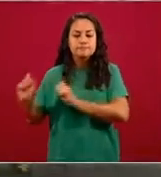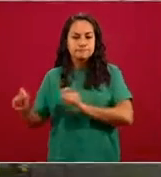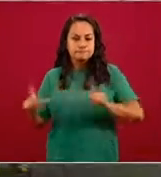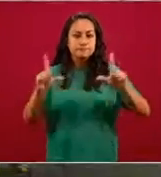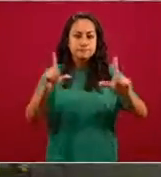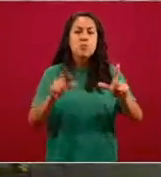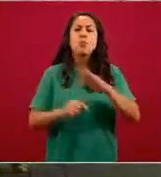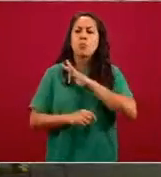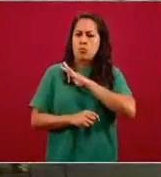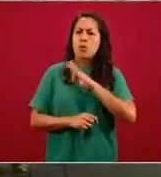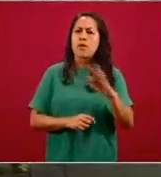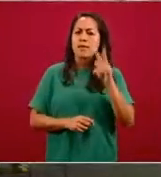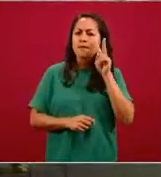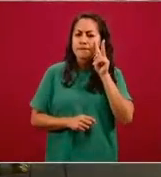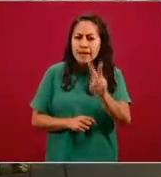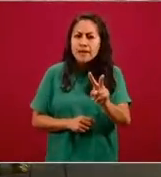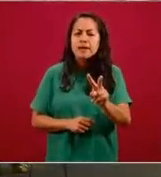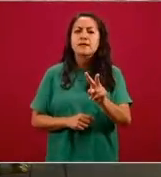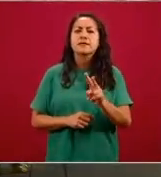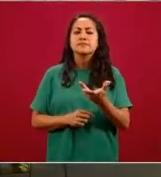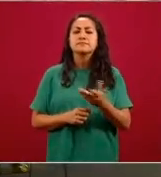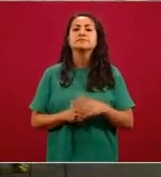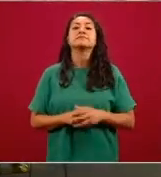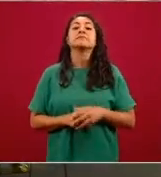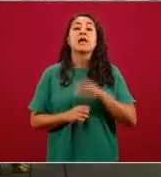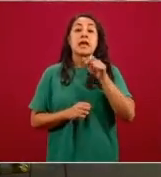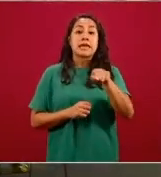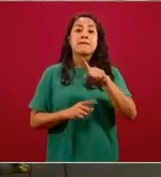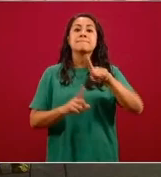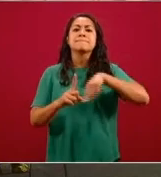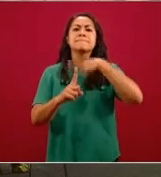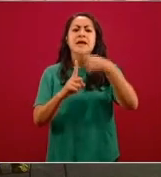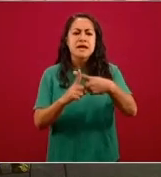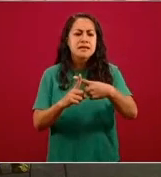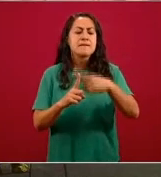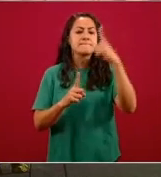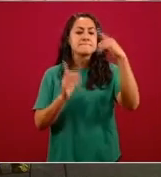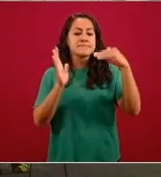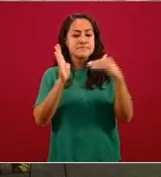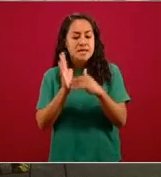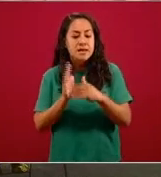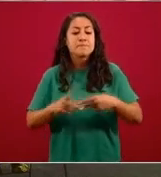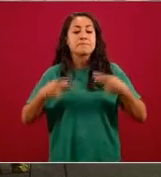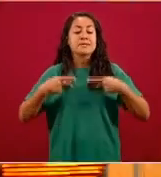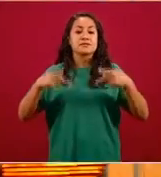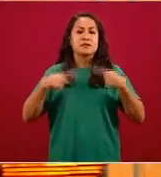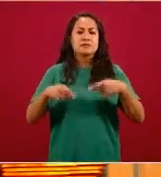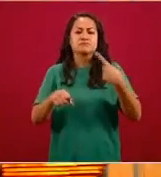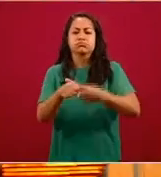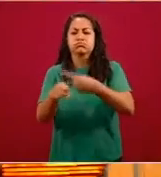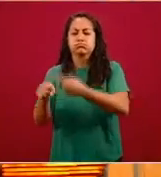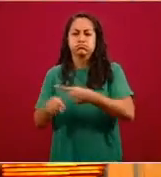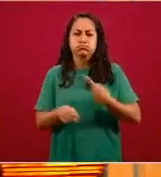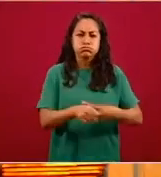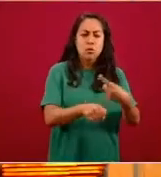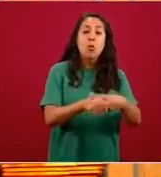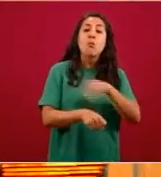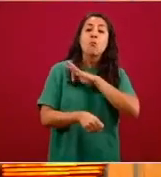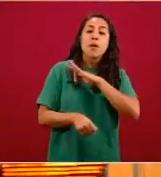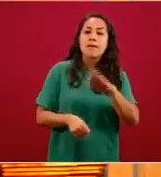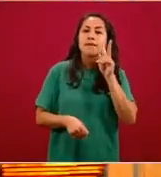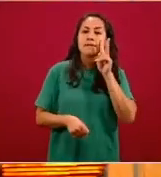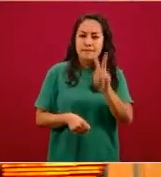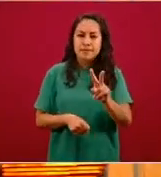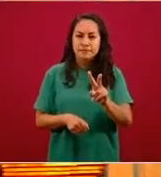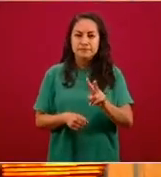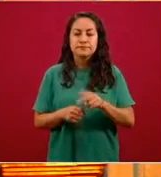but it is really the next slide, the one that we can use to make a fair